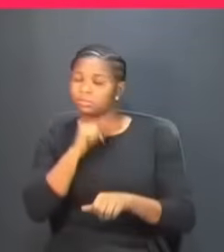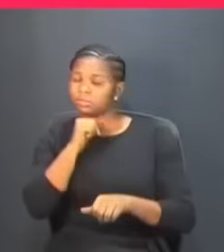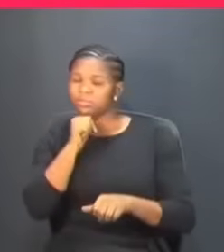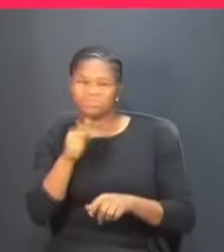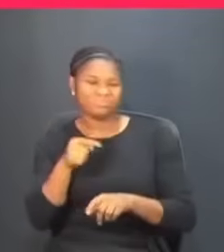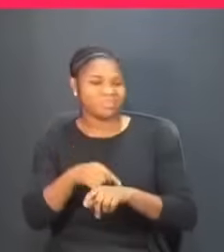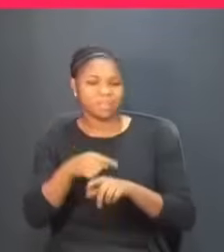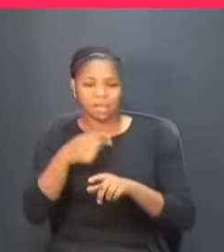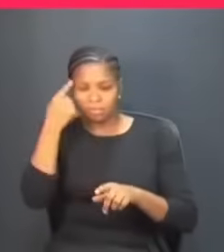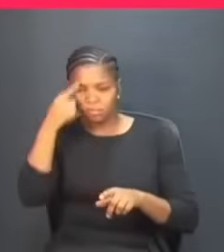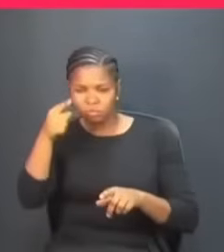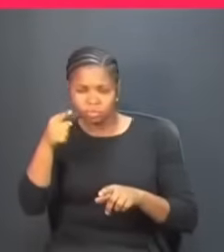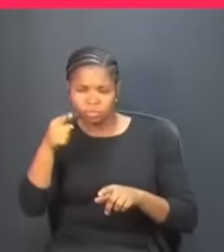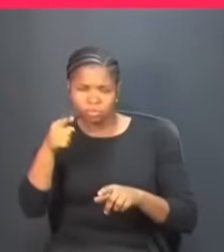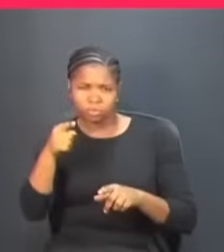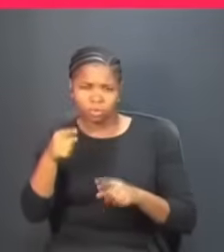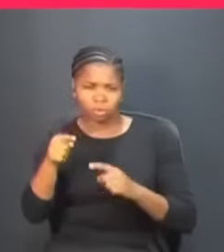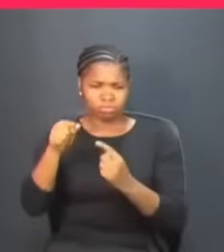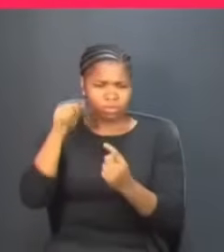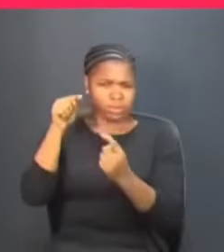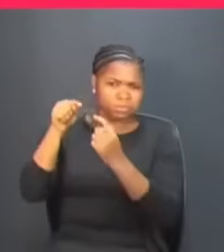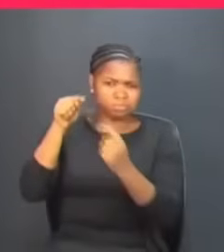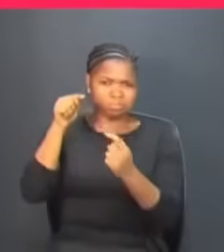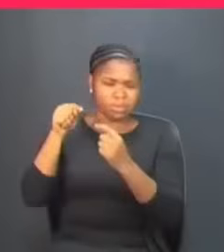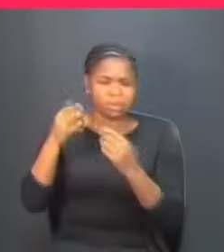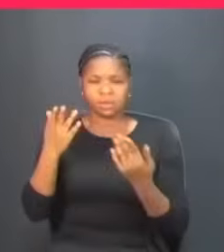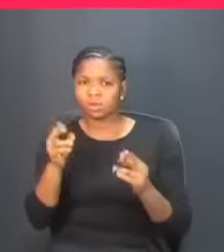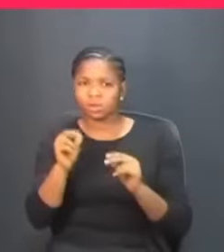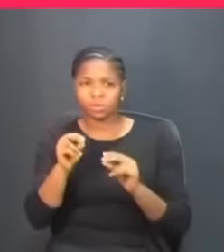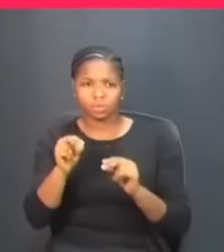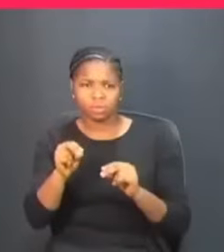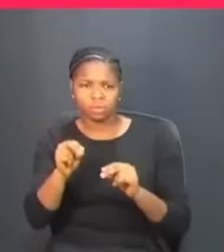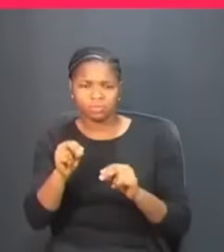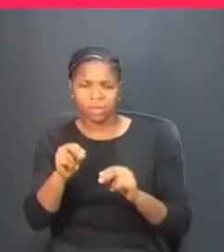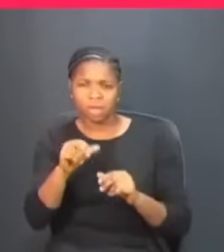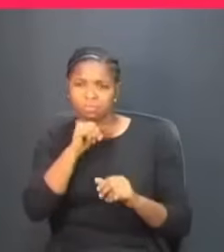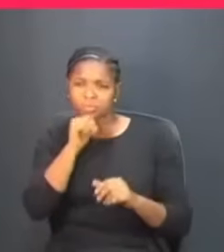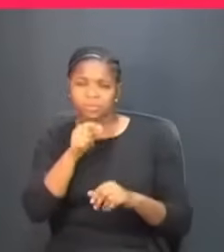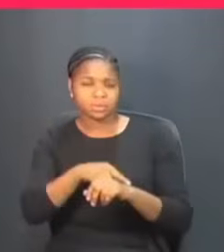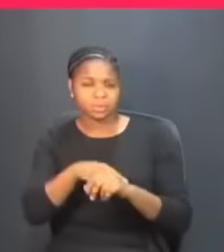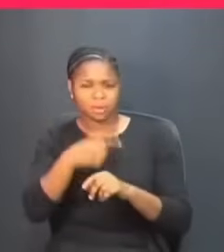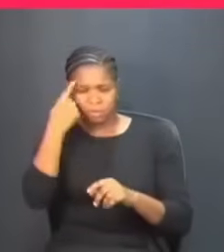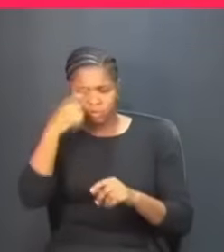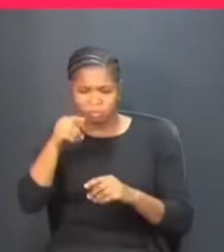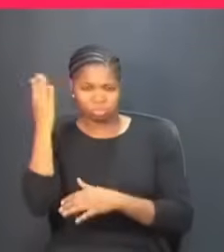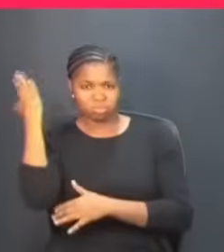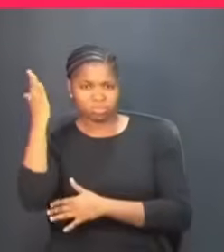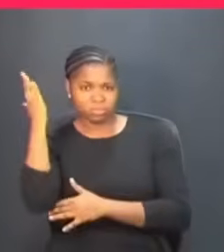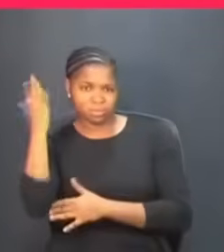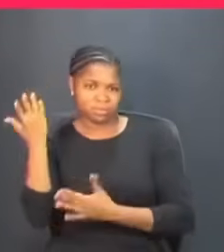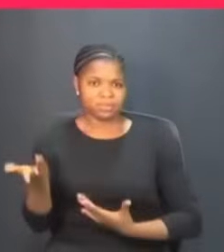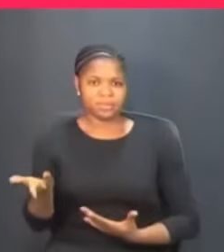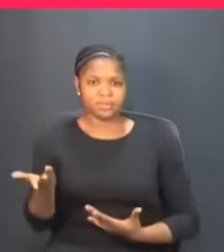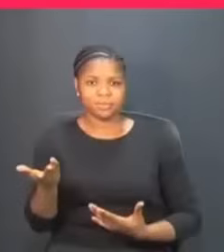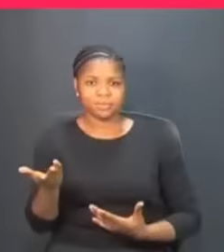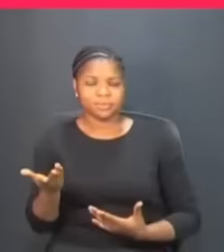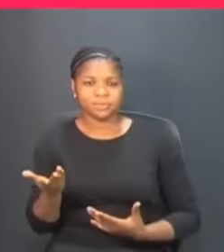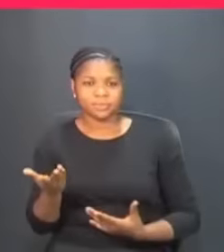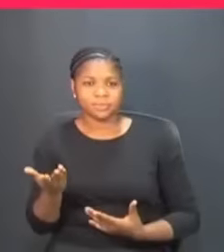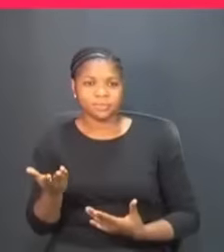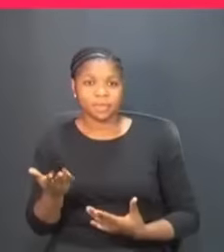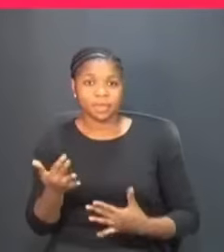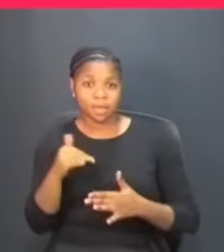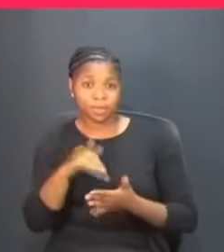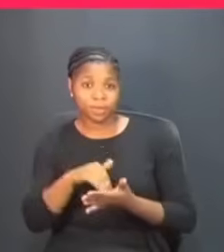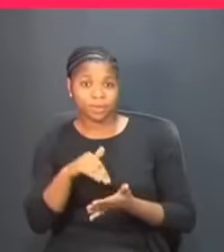cross-examination. It is not a period for making statements. Above all, you are